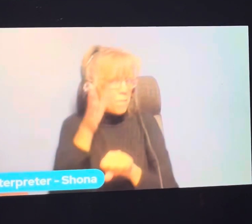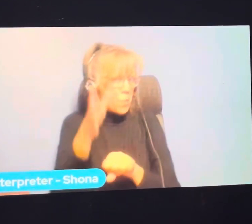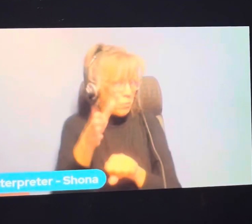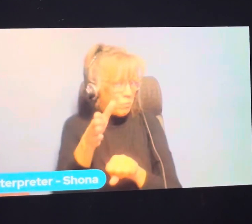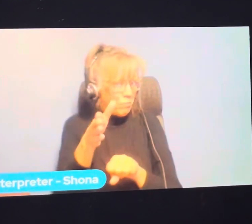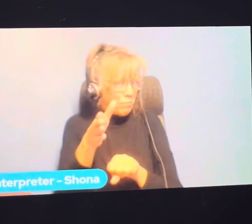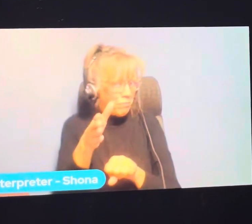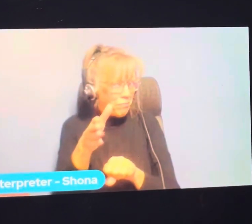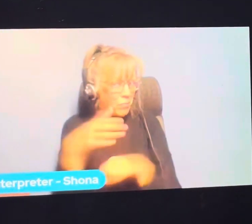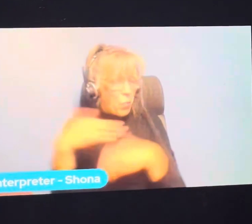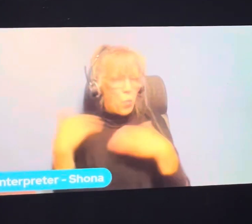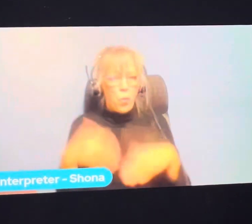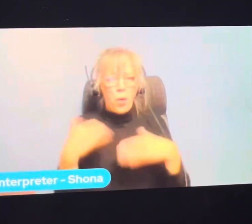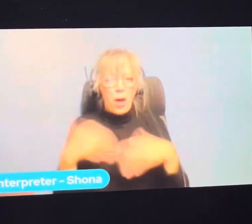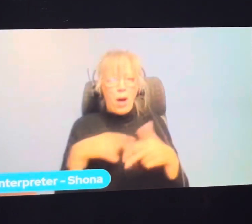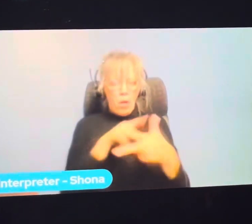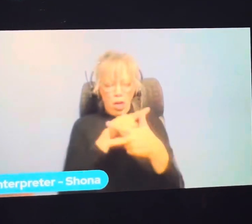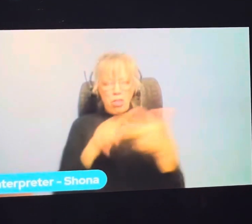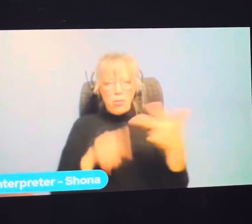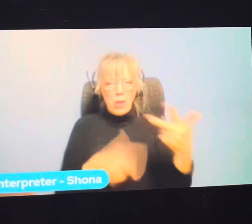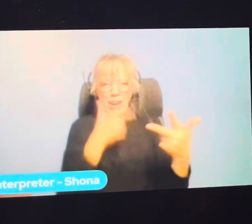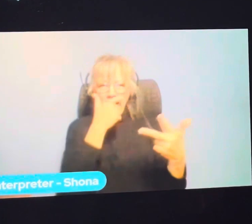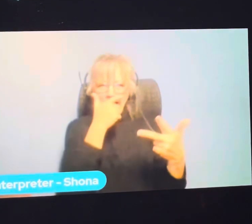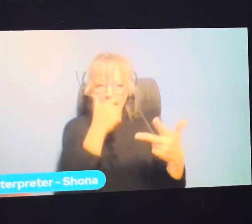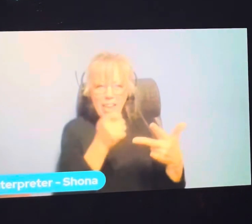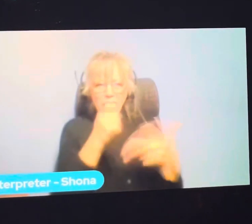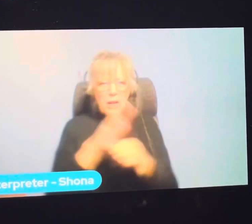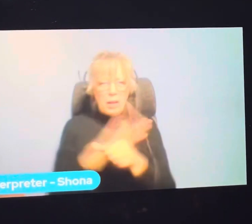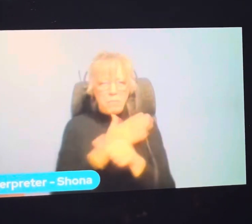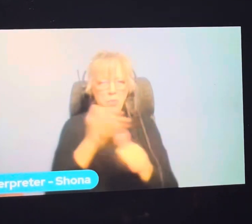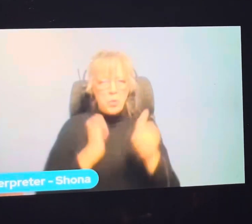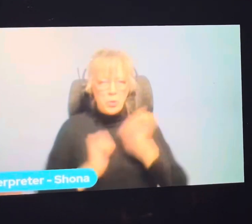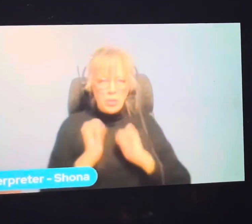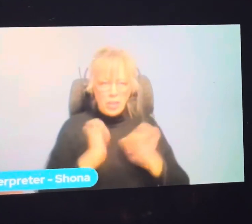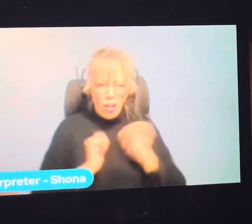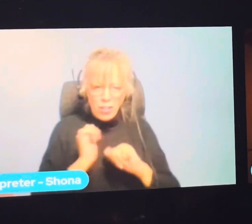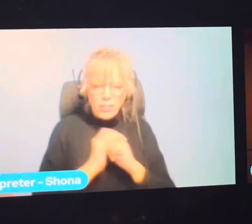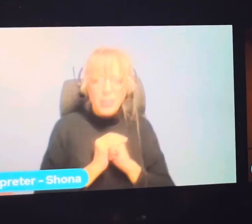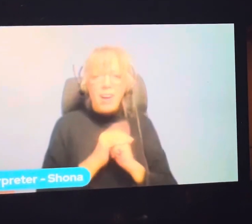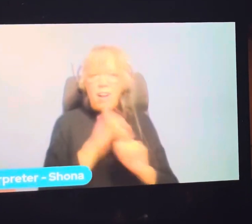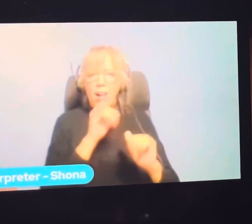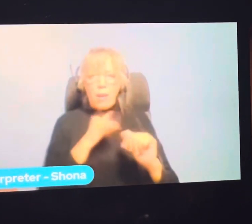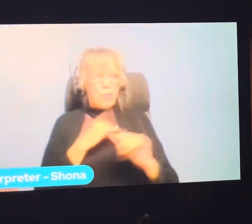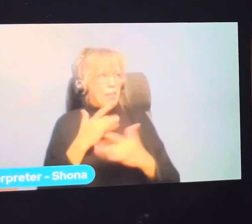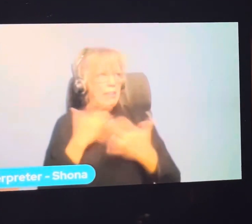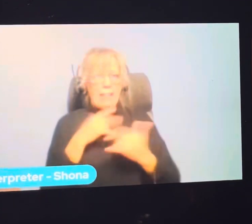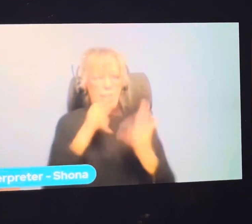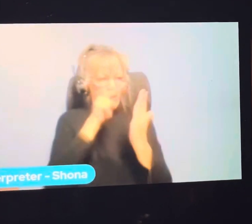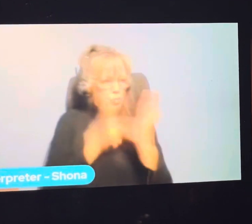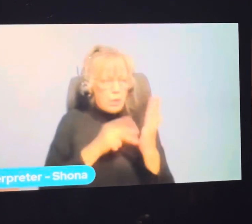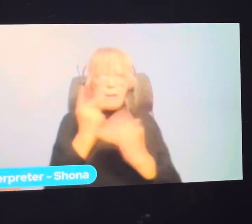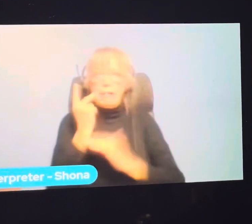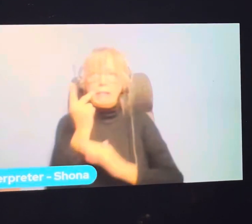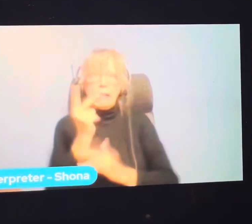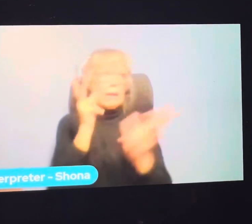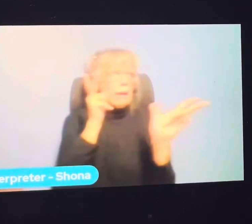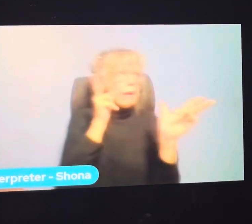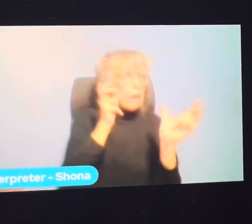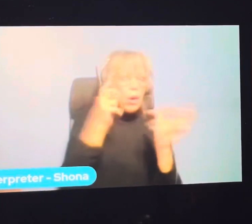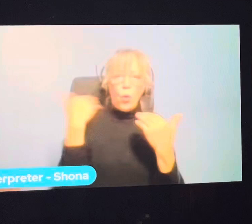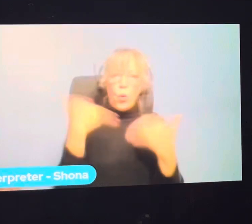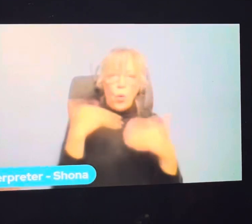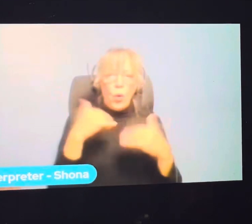Three interesting musicals. I can't wait to, again, to see them, to read them, to hear them. And congrats